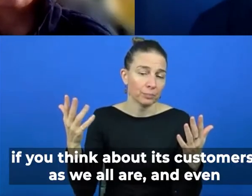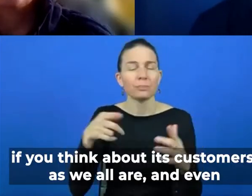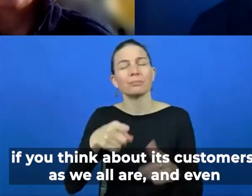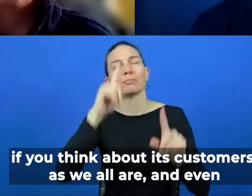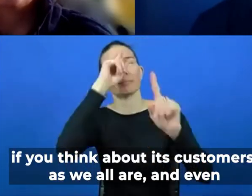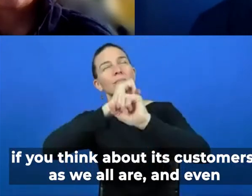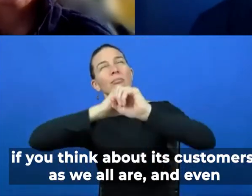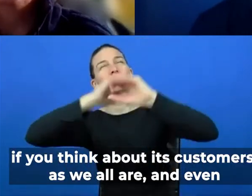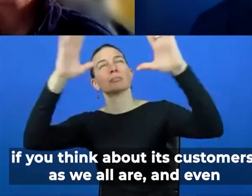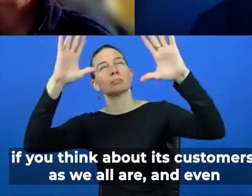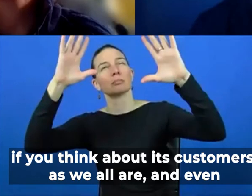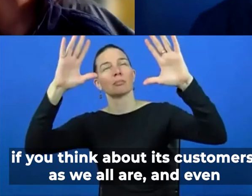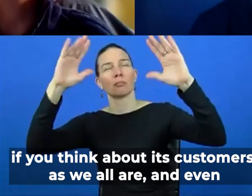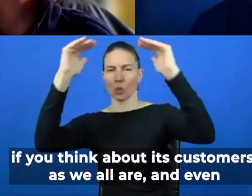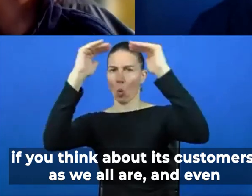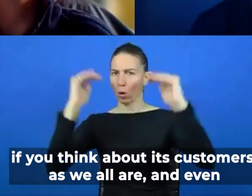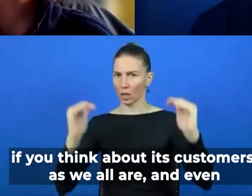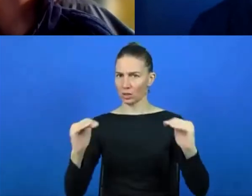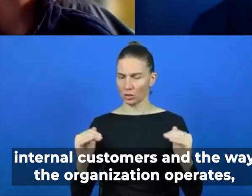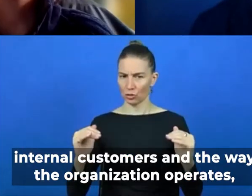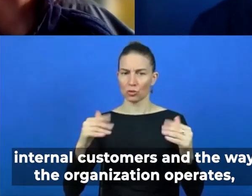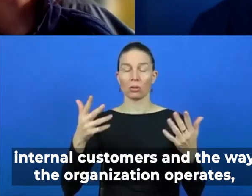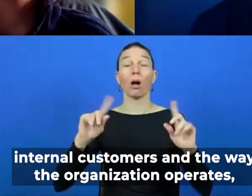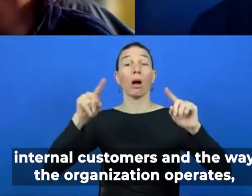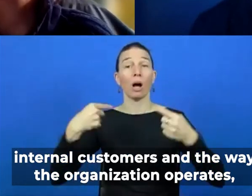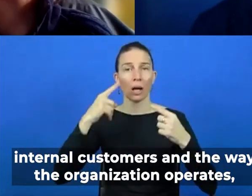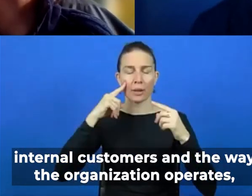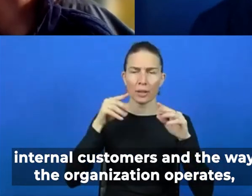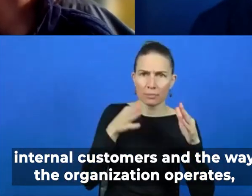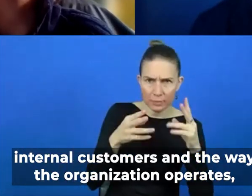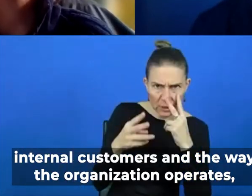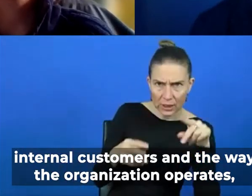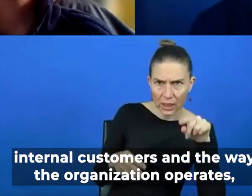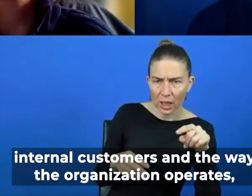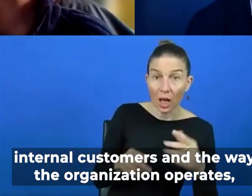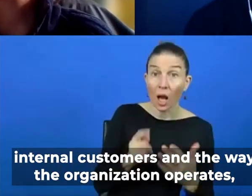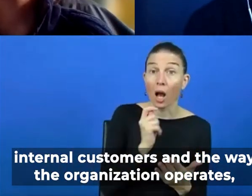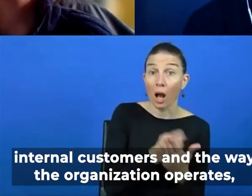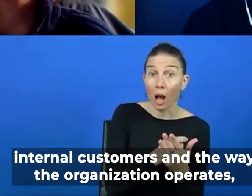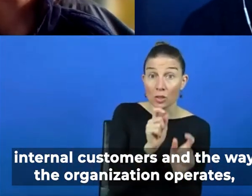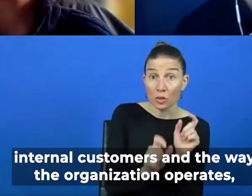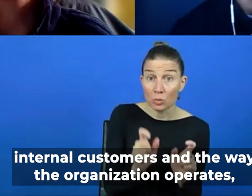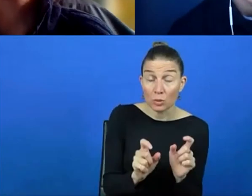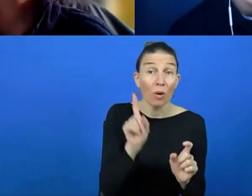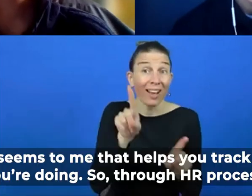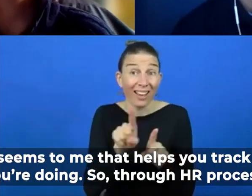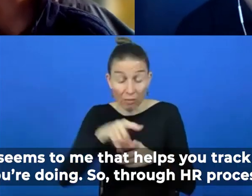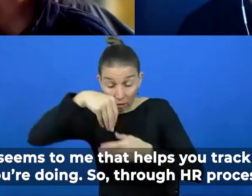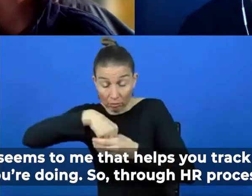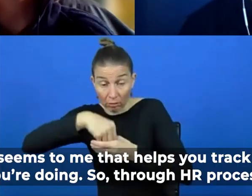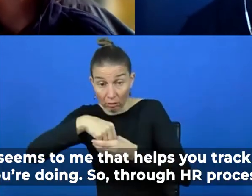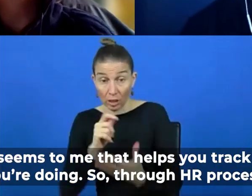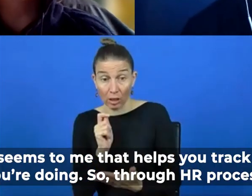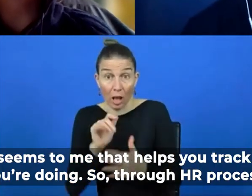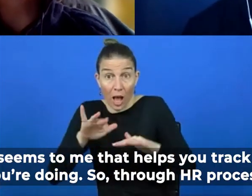its customers, as we all are, and even internal customers, and the way the operation, the organization operates, it seems